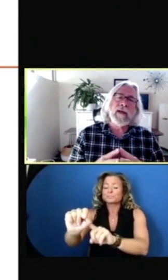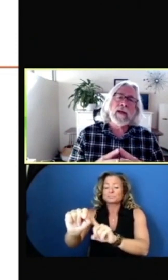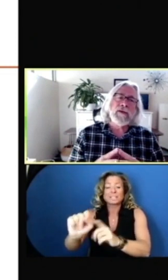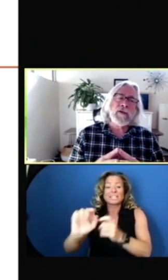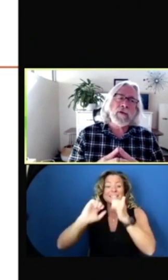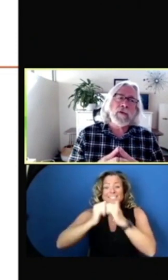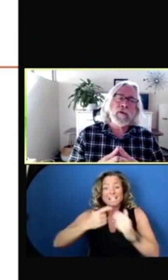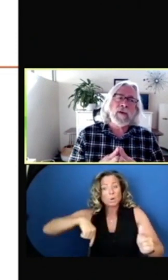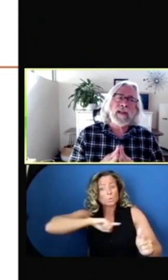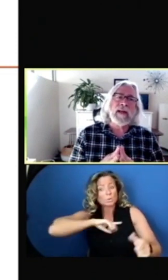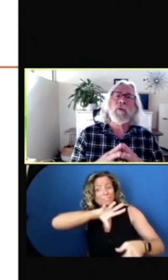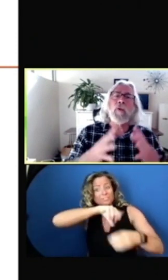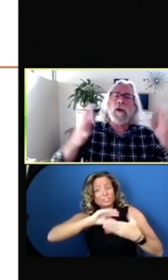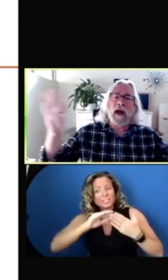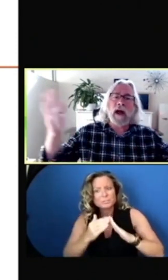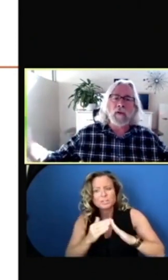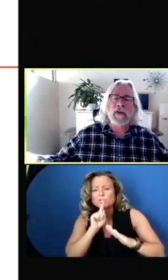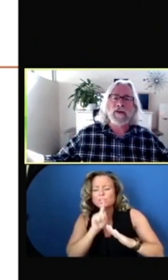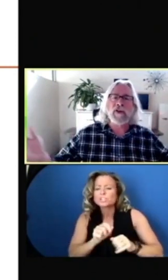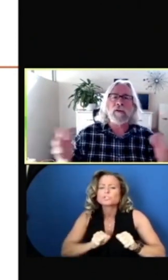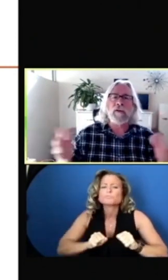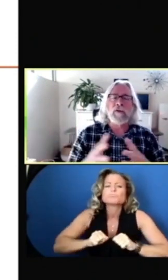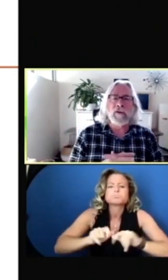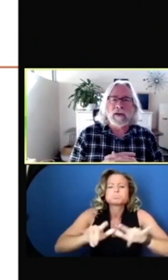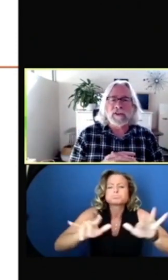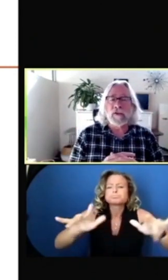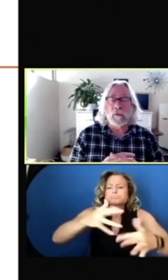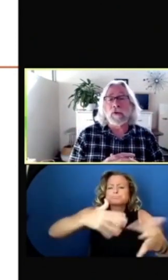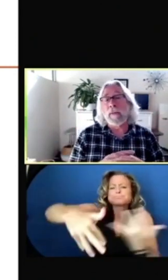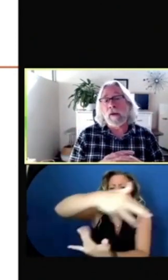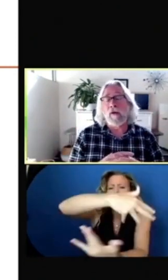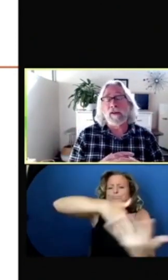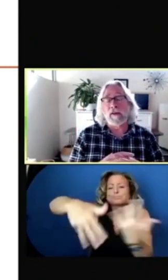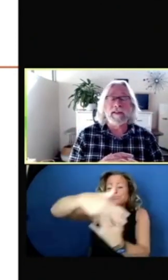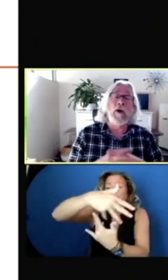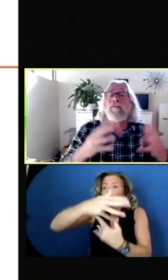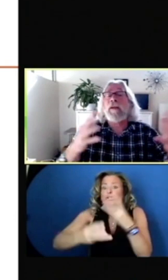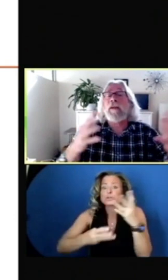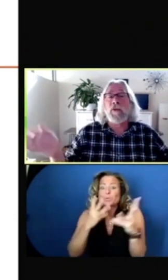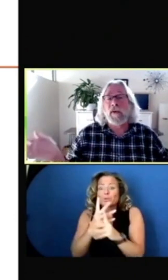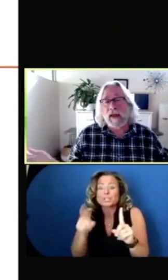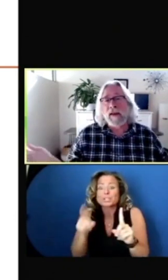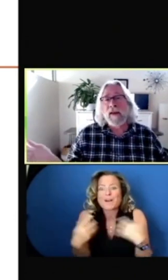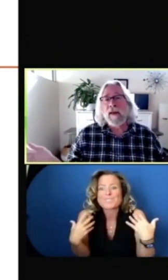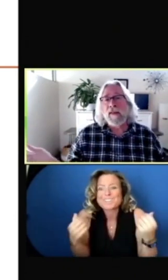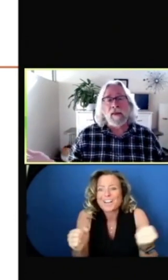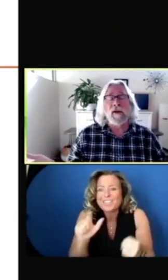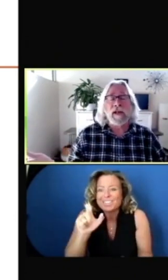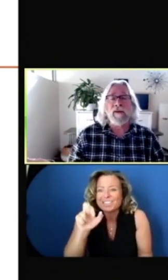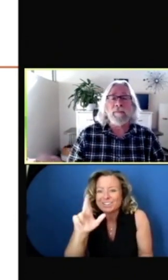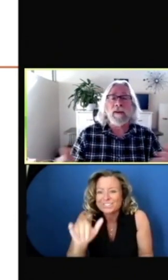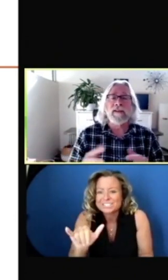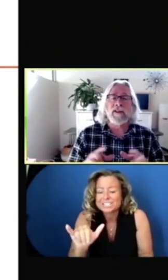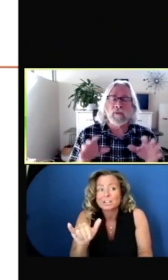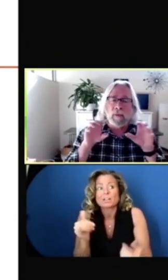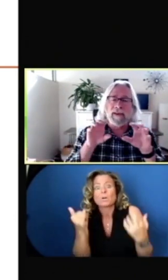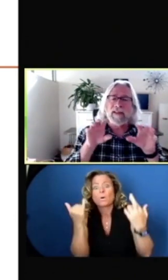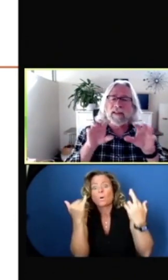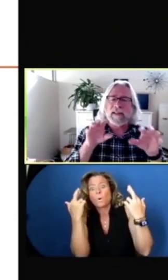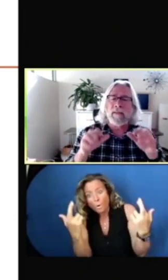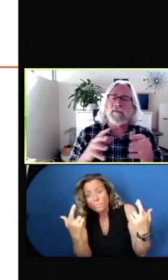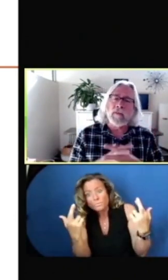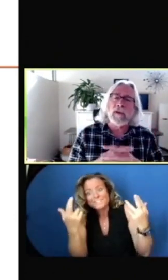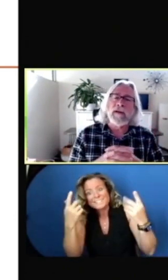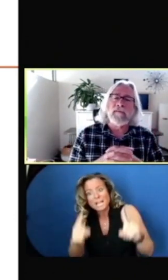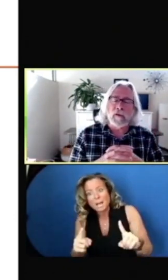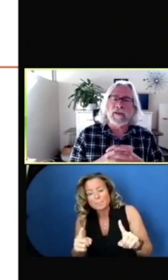community to really get the word out in general to the rest of the world about health literacy. Hopefully we're doing that the other 11 months as well, but this is